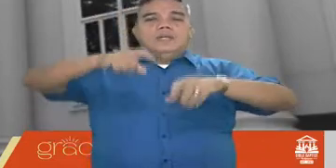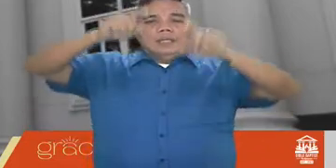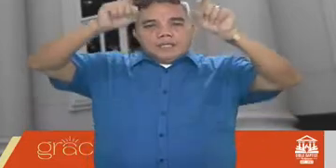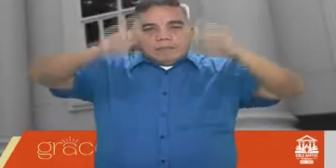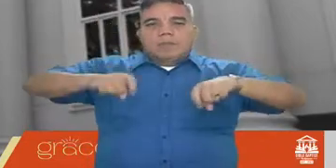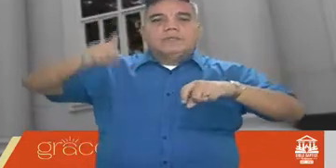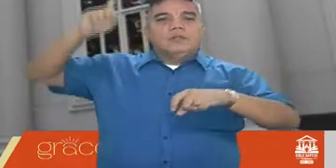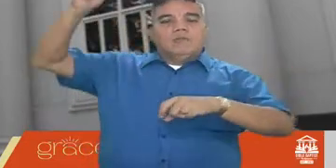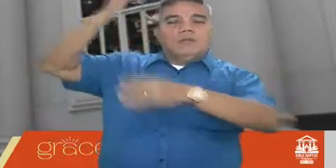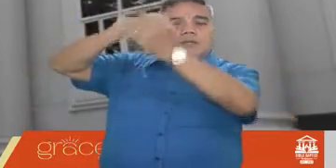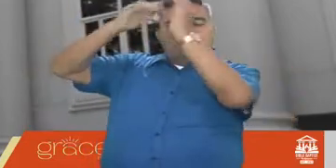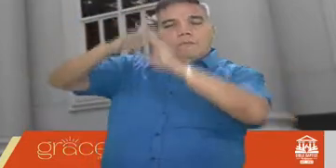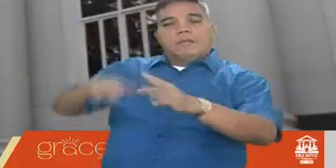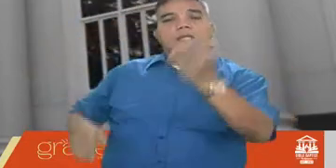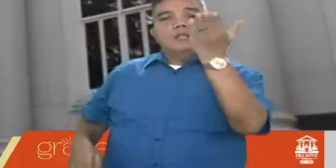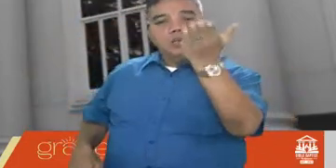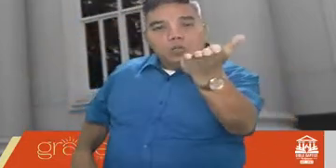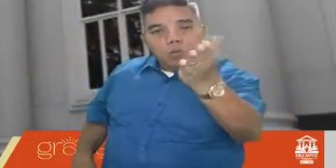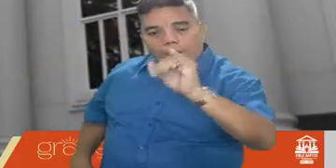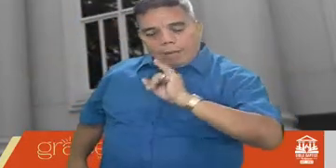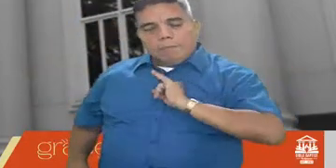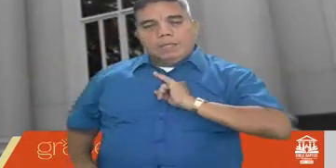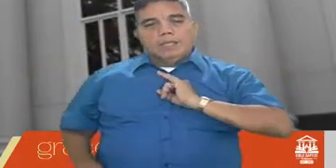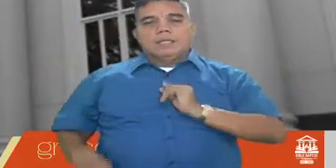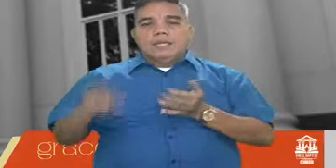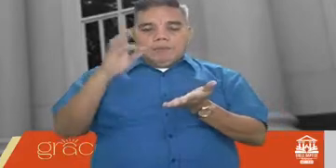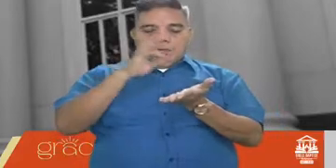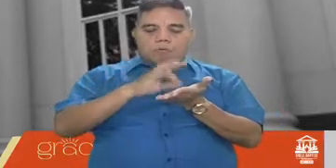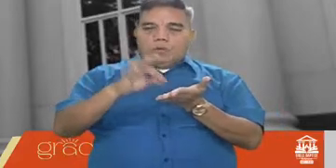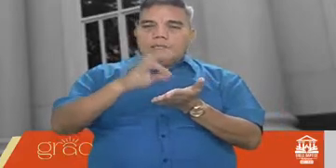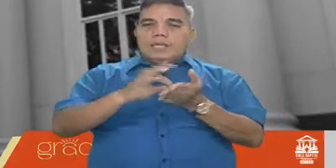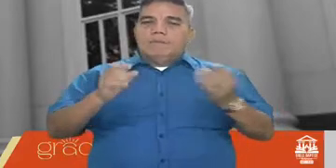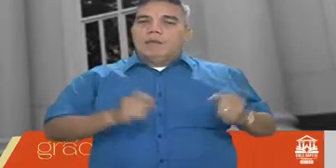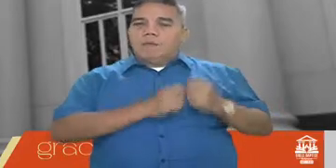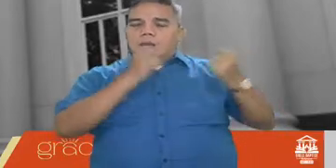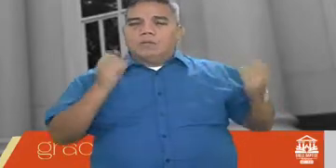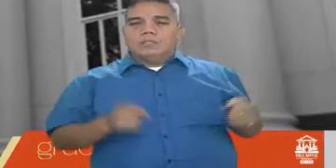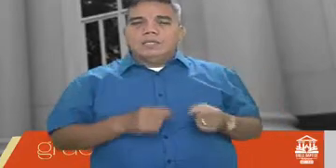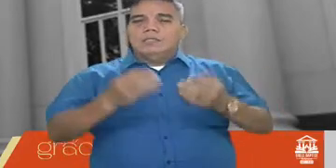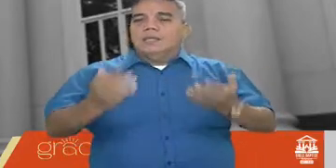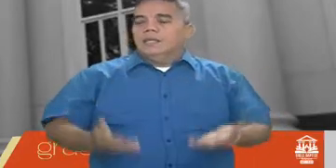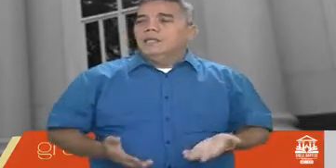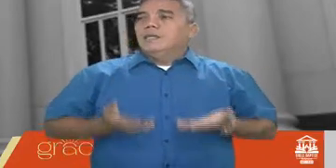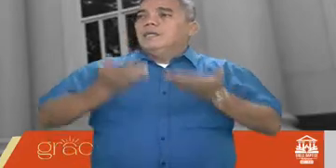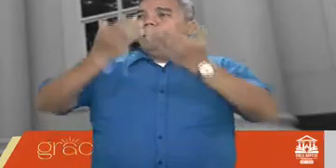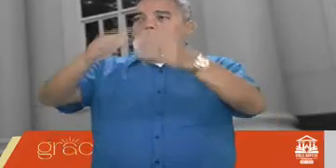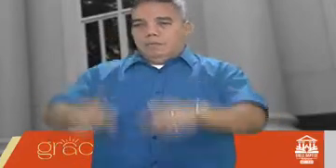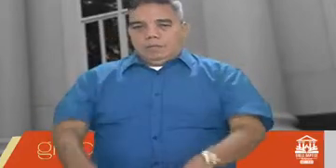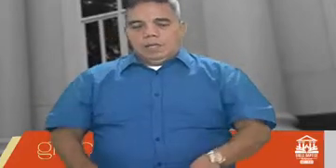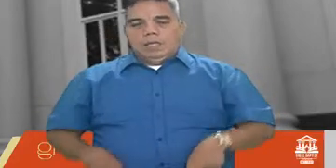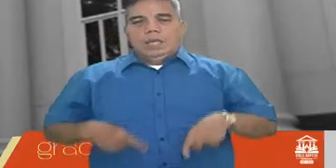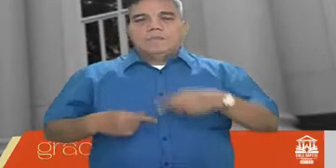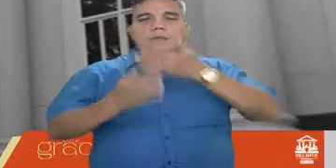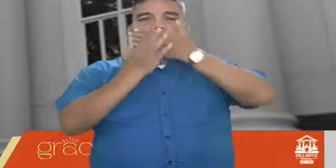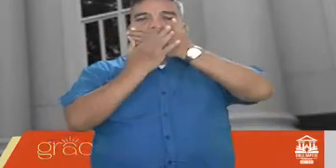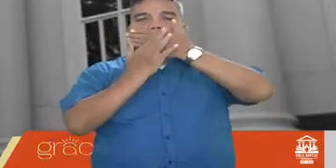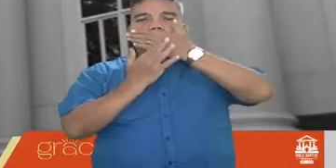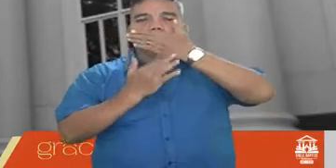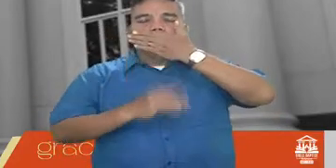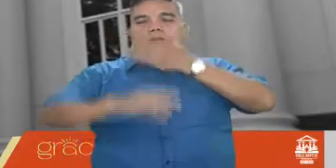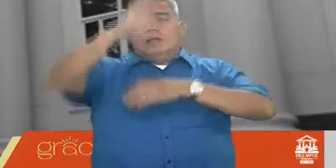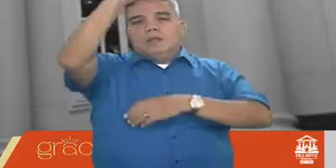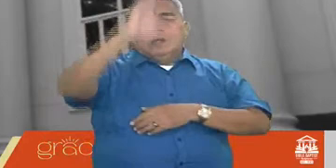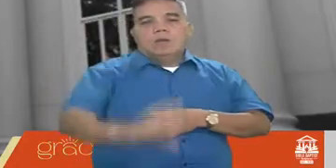langit. Parang ikaw ug ako, mapasaylo sa itong mga sala. Ang halad sa iyang kinabuhi o ang pag-ula sa iyang dugo dito sa